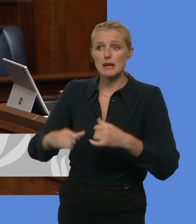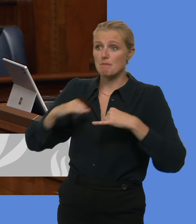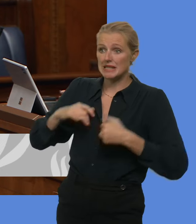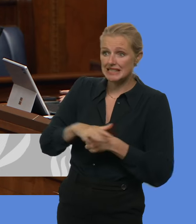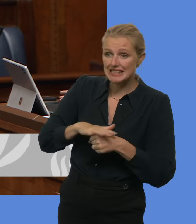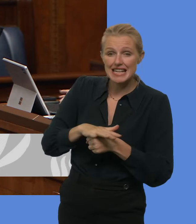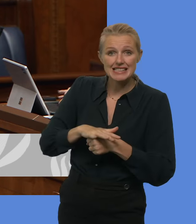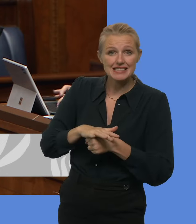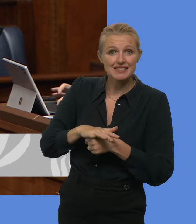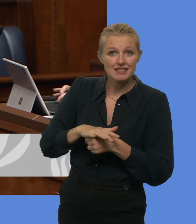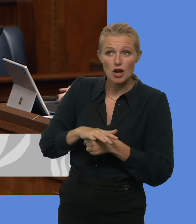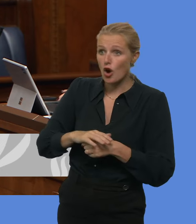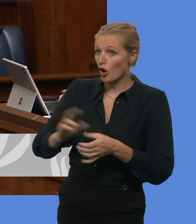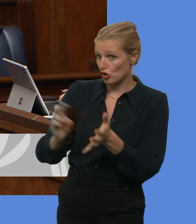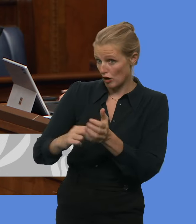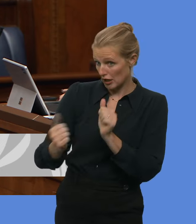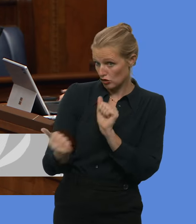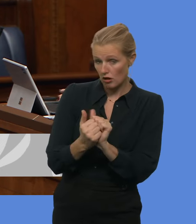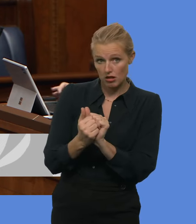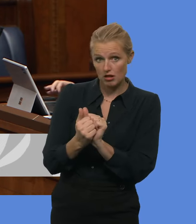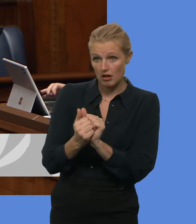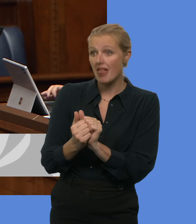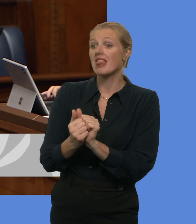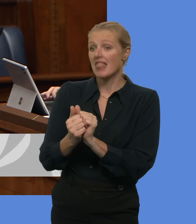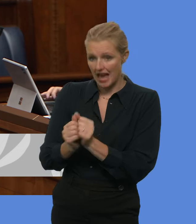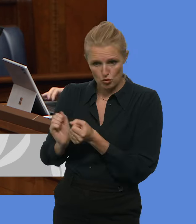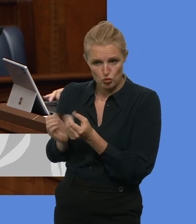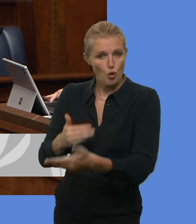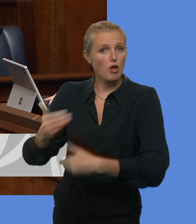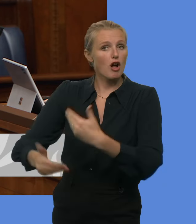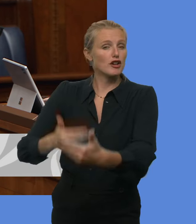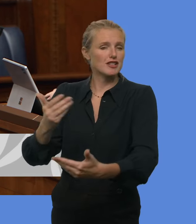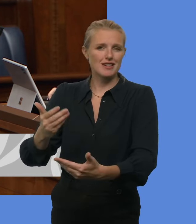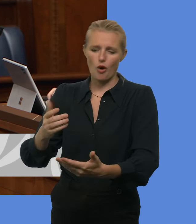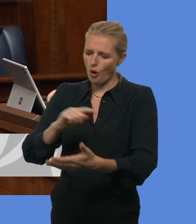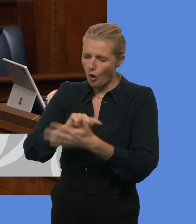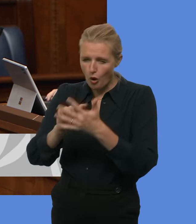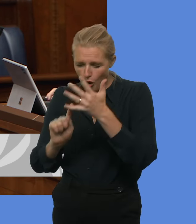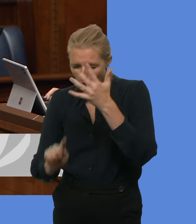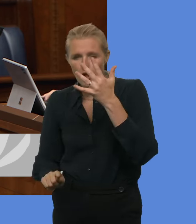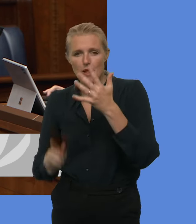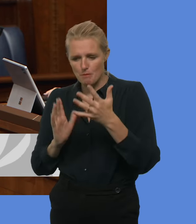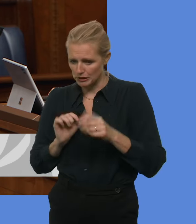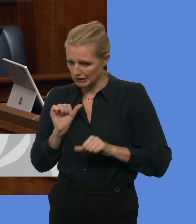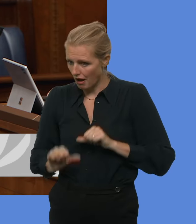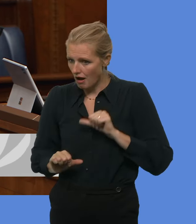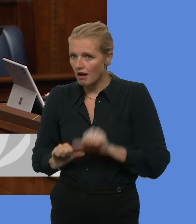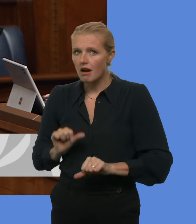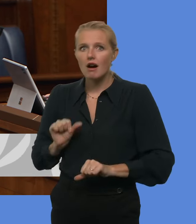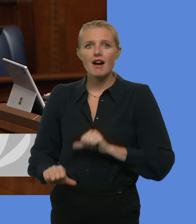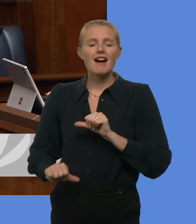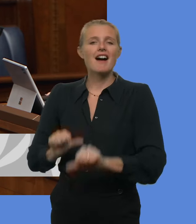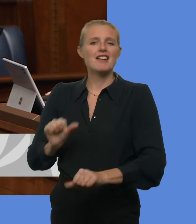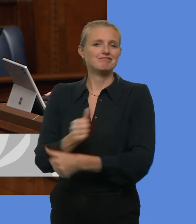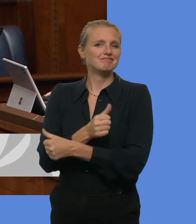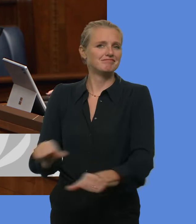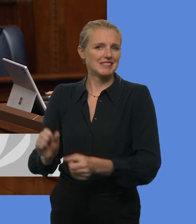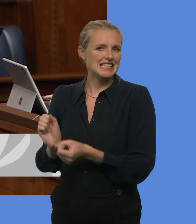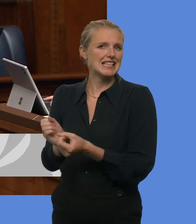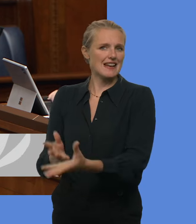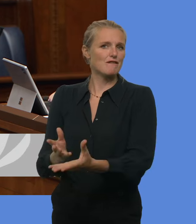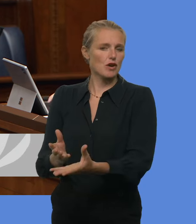in terms of the contractual obligations and the rollout in terms of this on the ground. All of those pieces must work together if we are going to